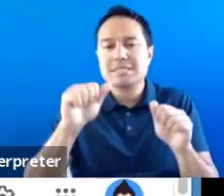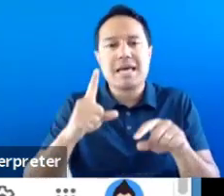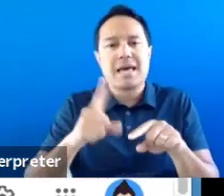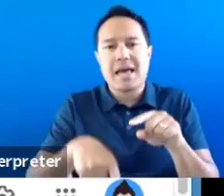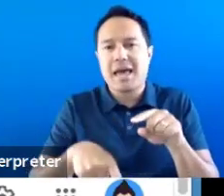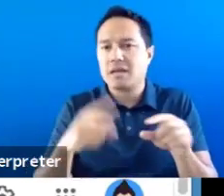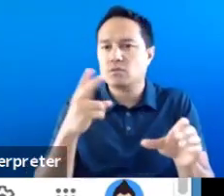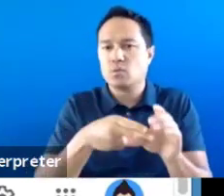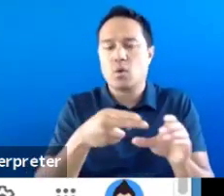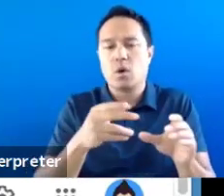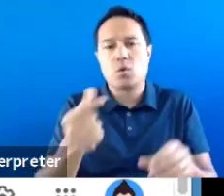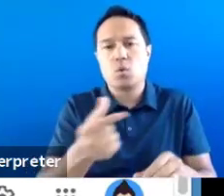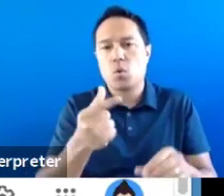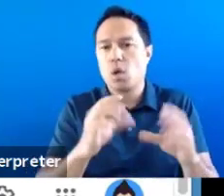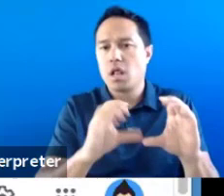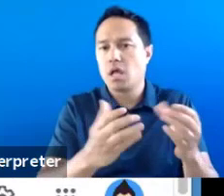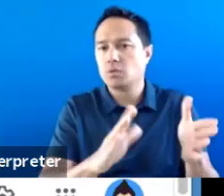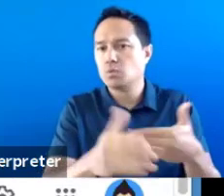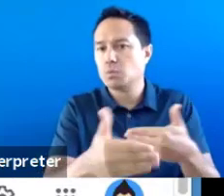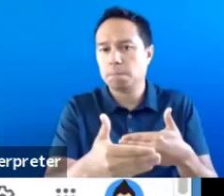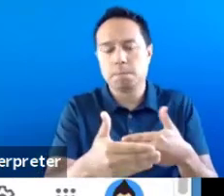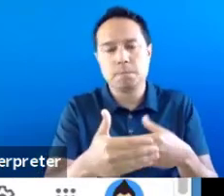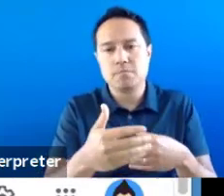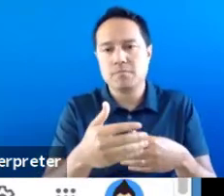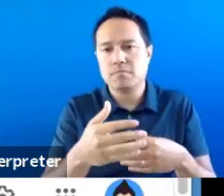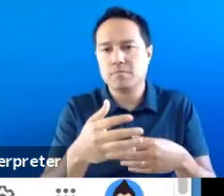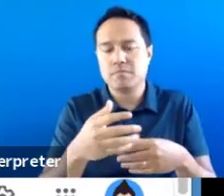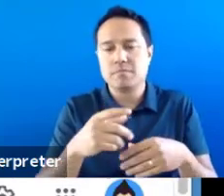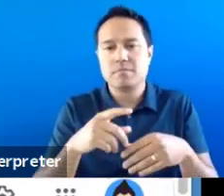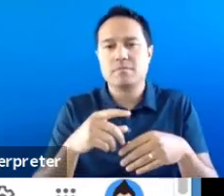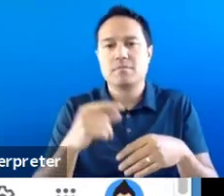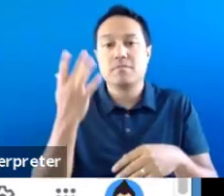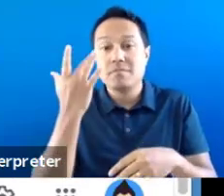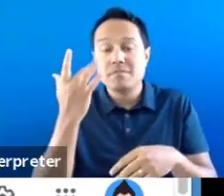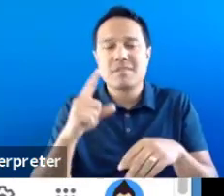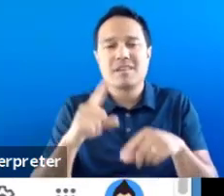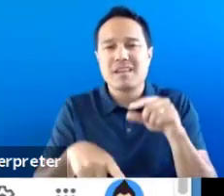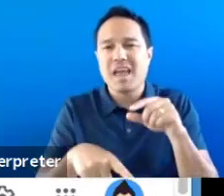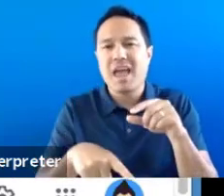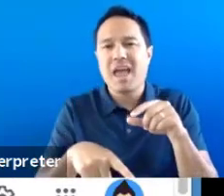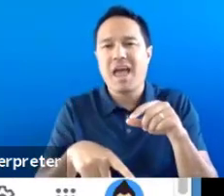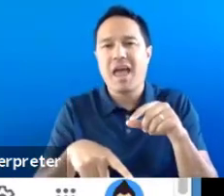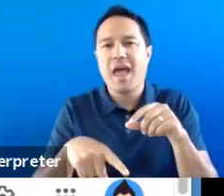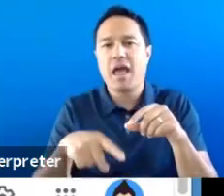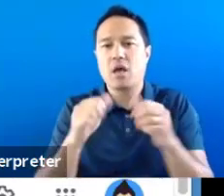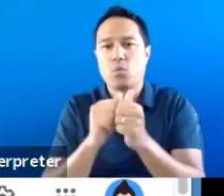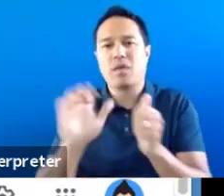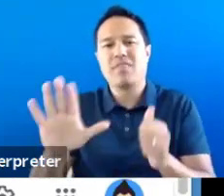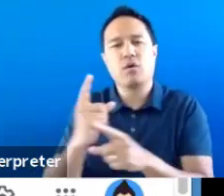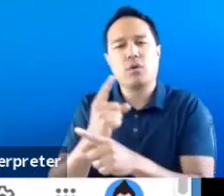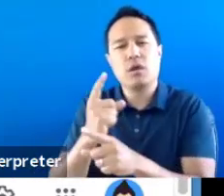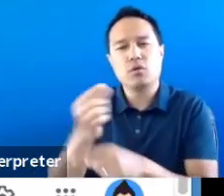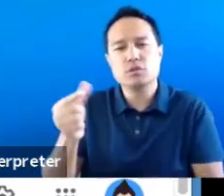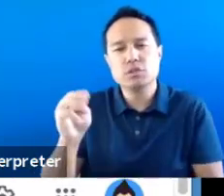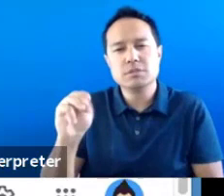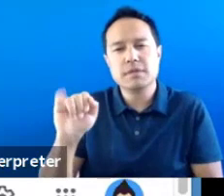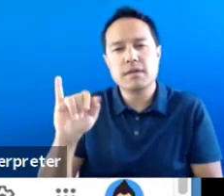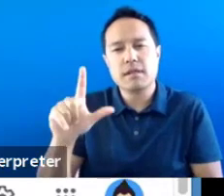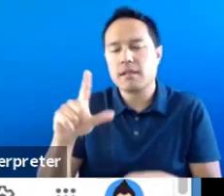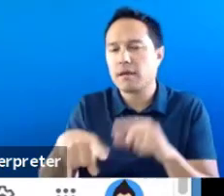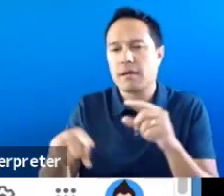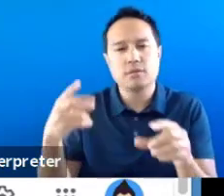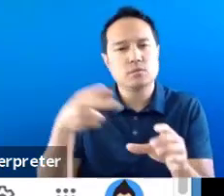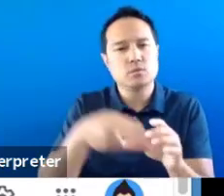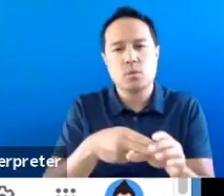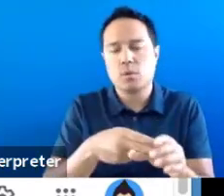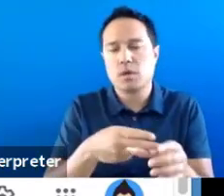Google Classroom because they can't join from outside the domain with their personal Gmail, personal accounts. And you wouldn't